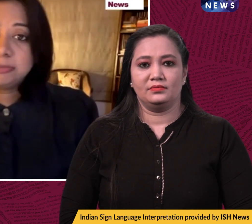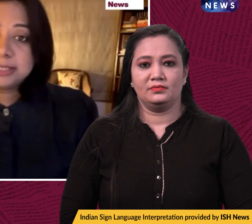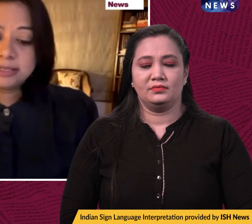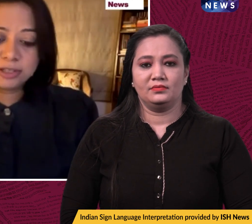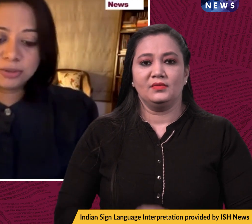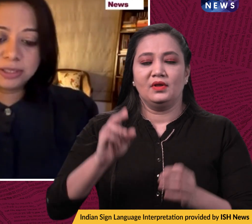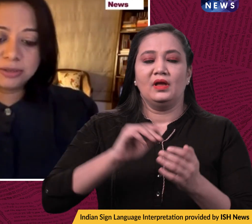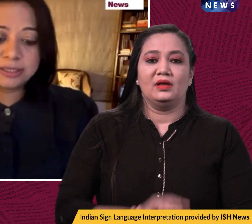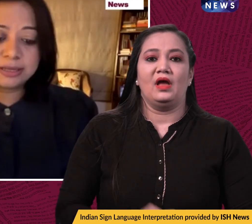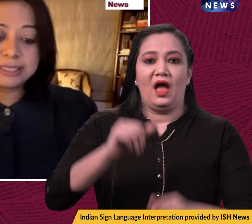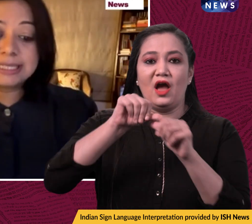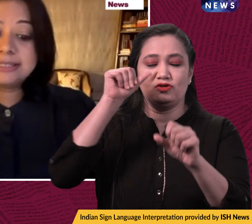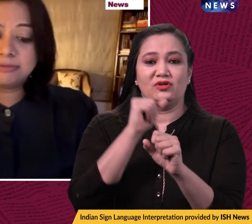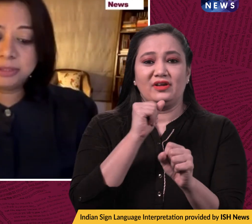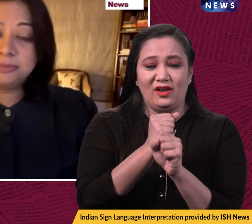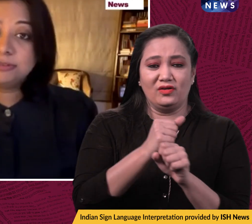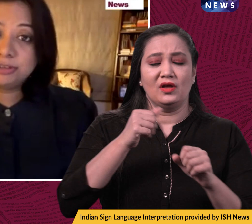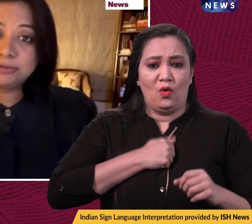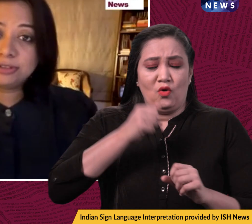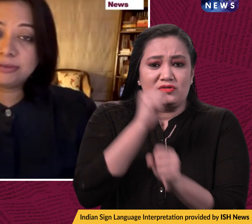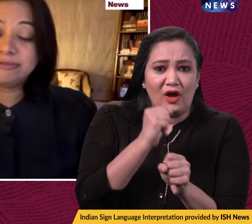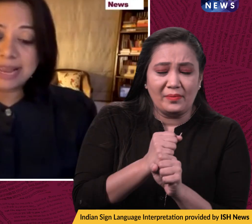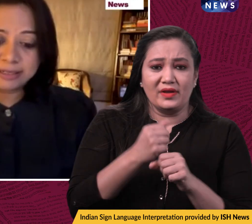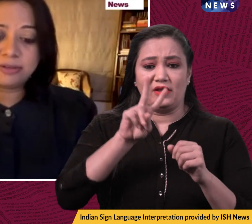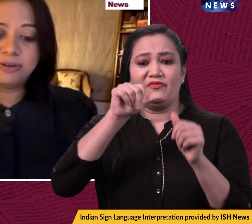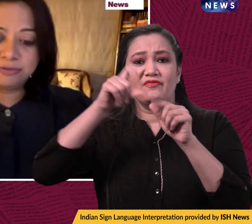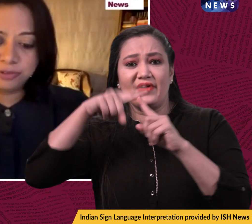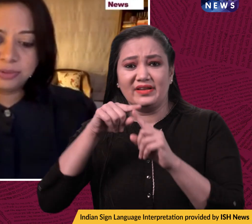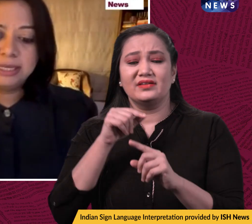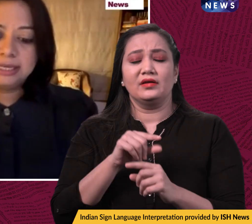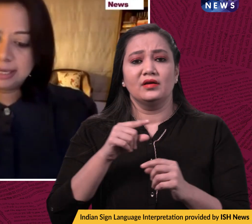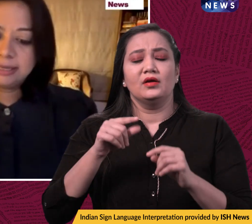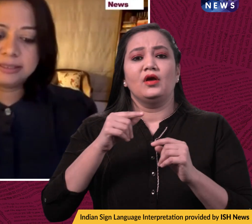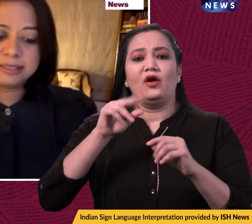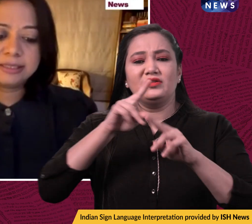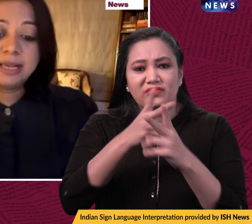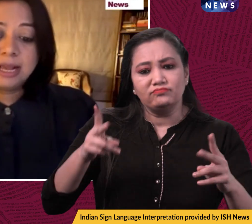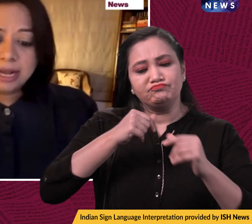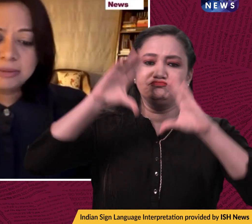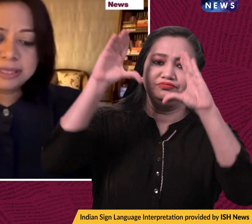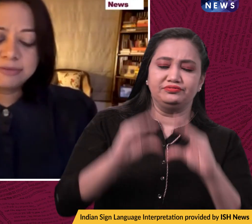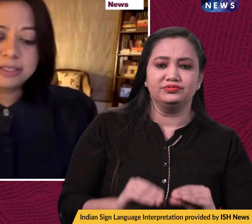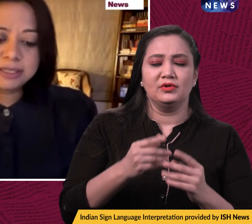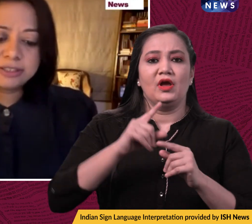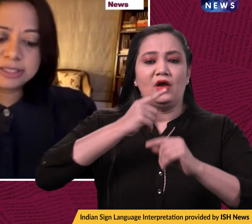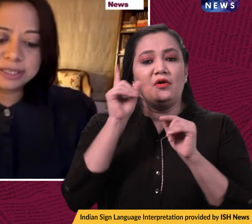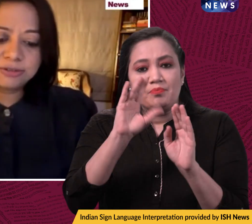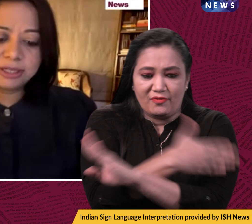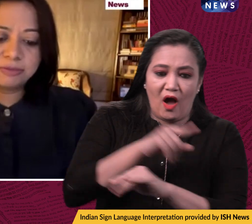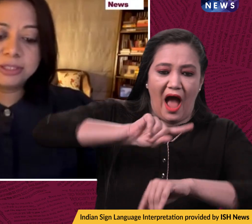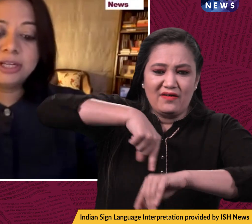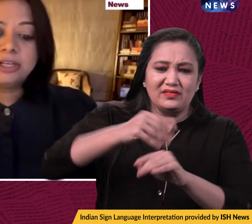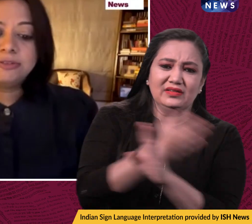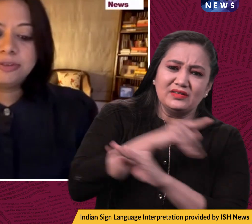Rajasthan Chief Minister Ashok Gehlot has announced that his government will reduce VAT on fuel like other states, hours after he urged the